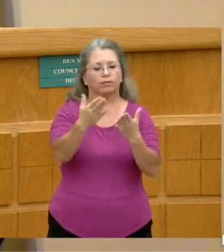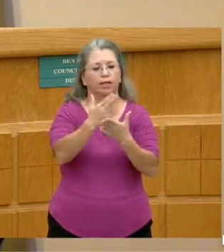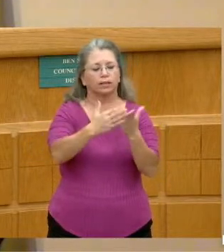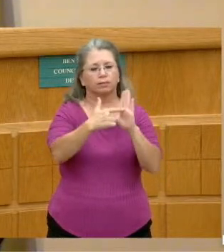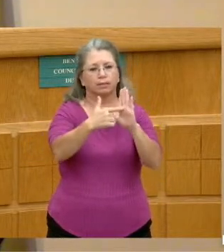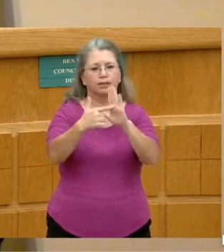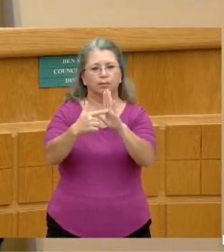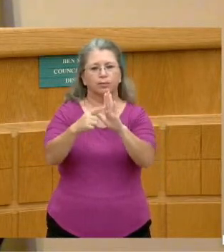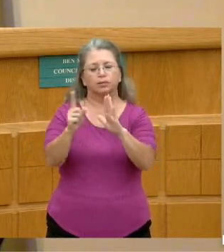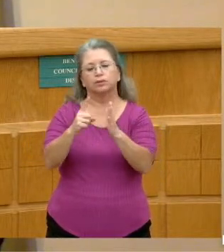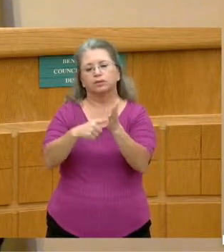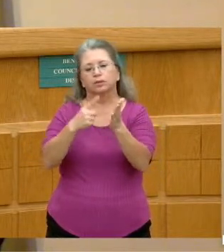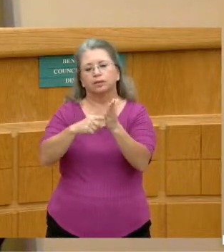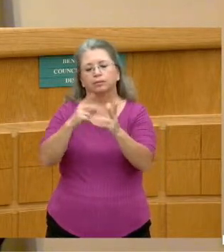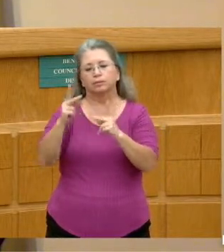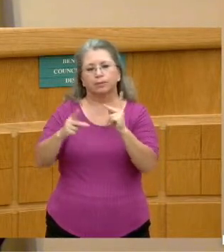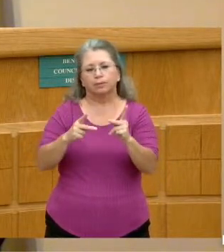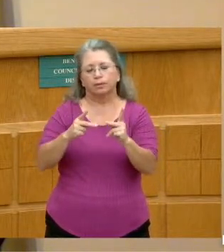fall short.